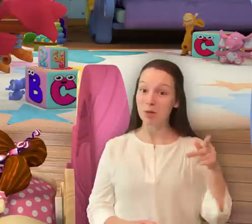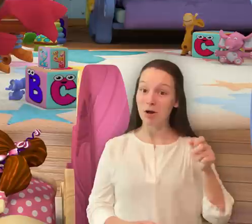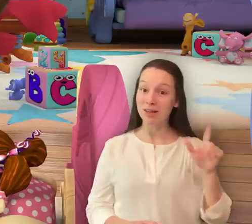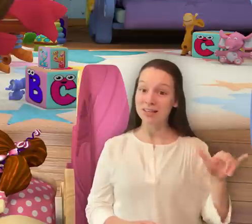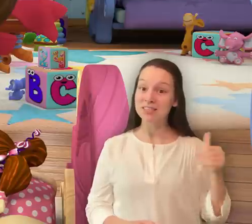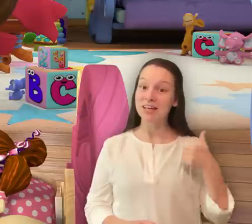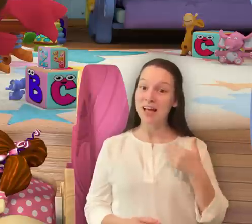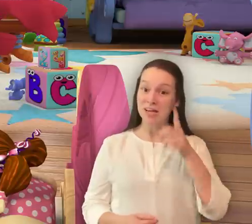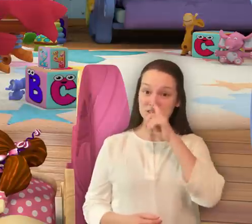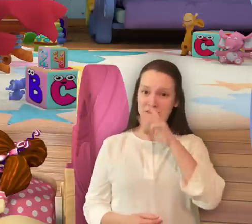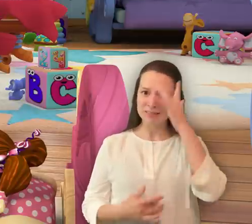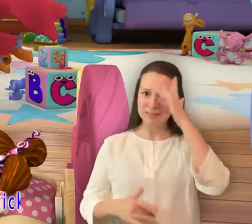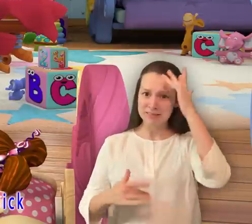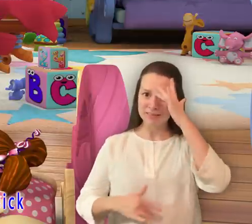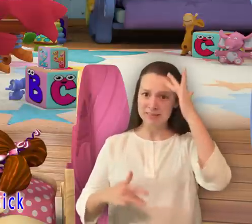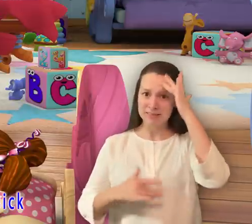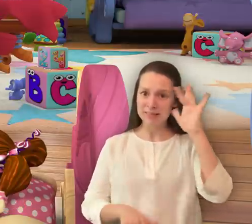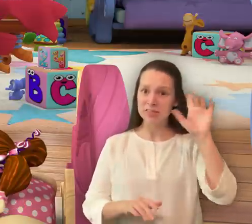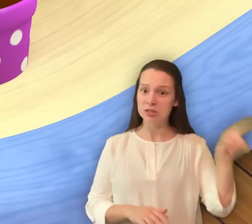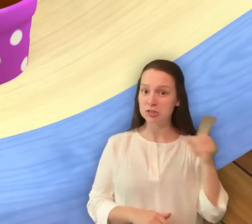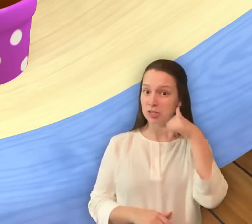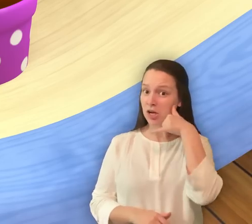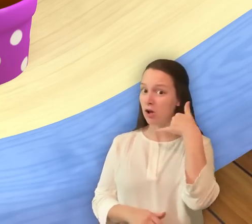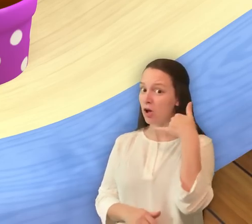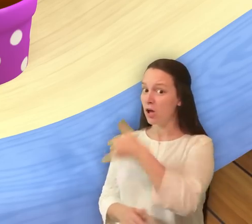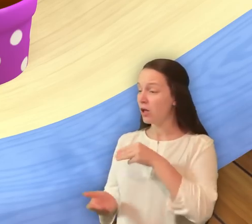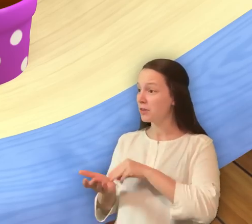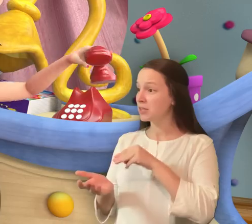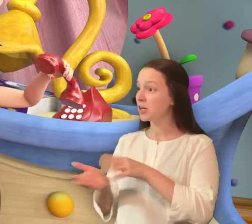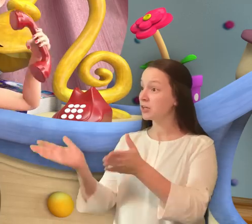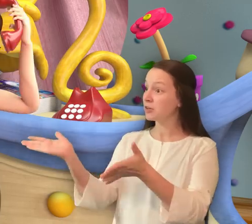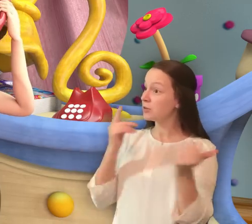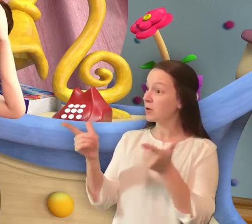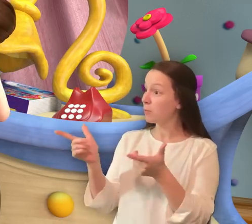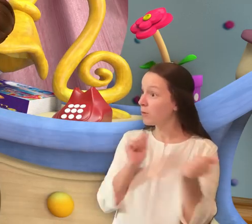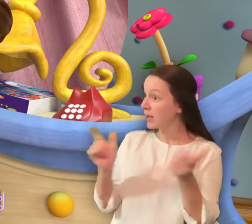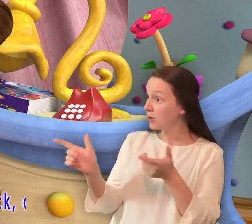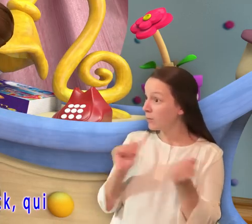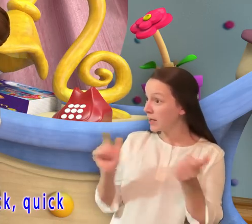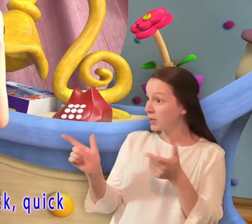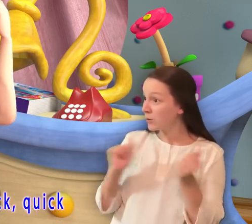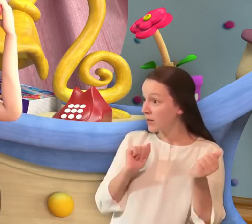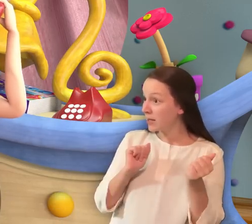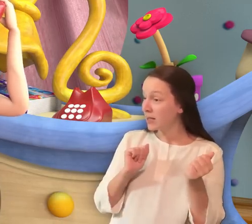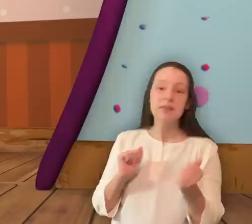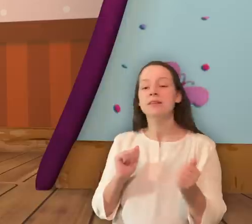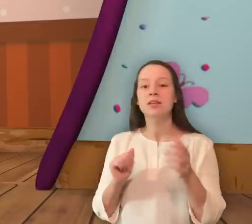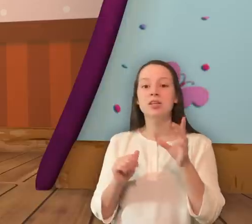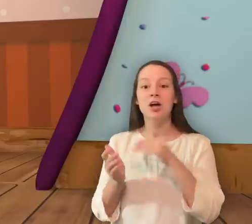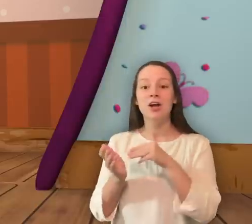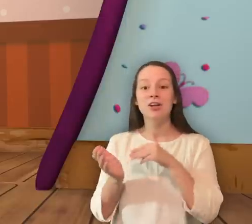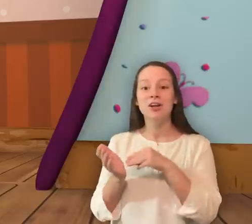Miss Polly had a dolly who was sick sick sick so she called for the doctor to come quick quick